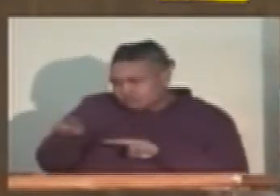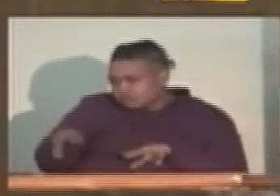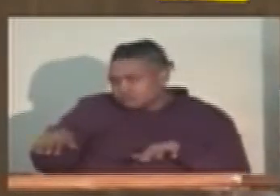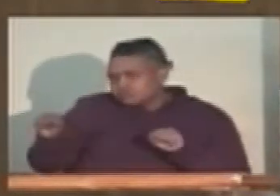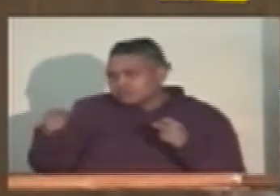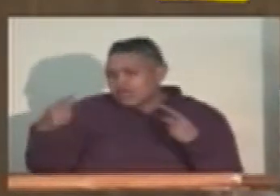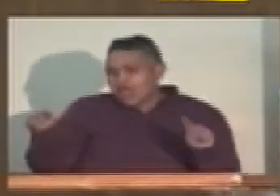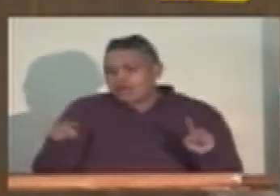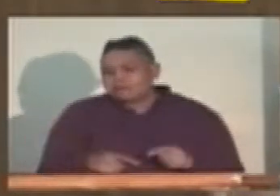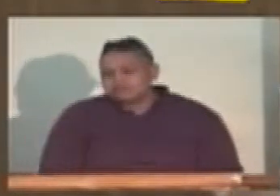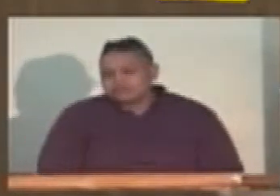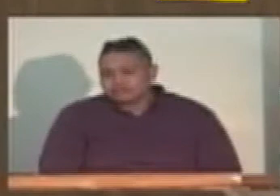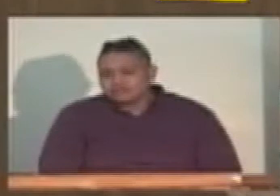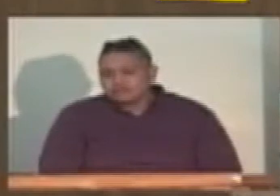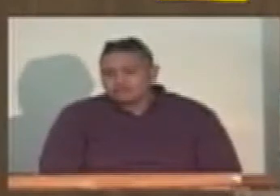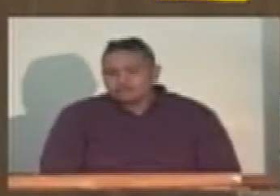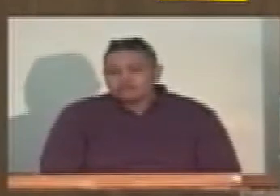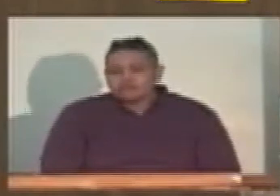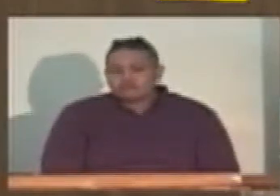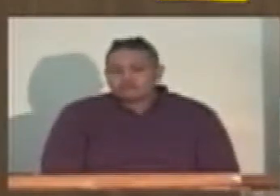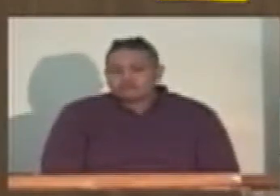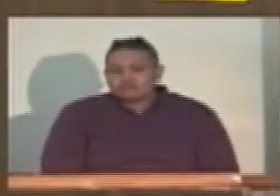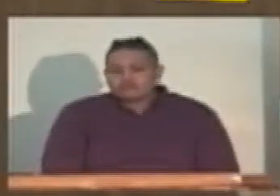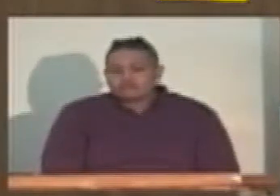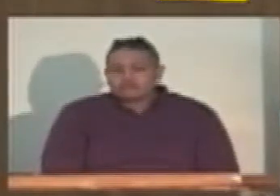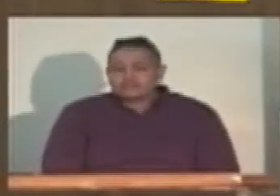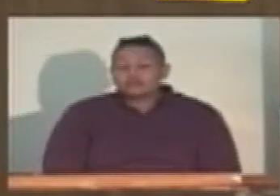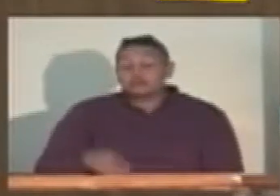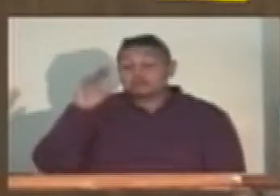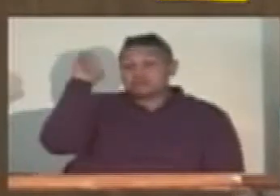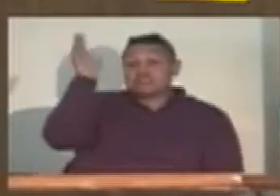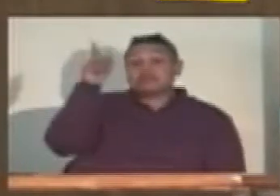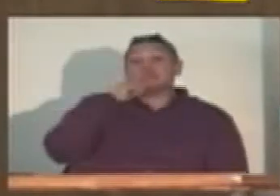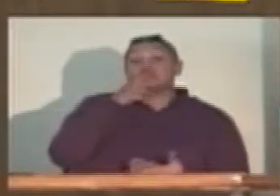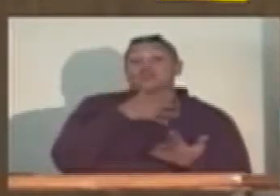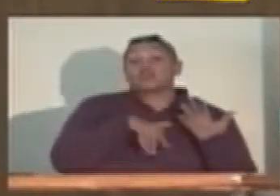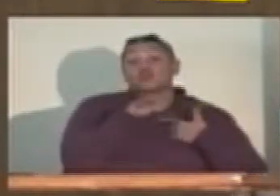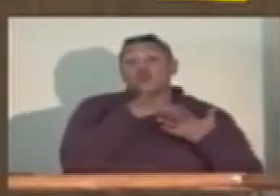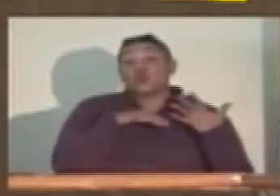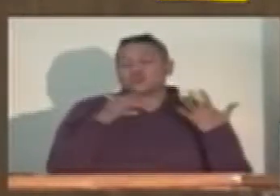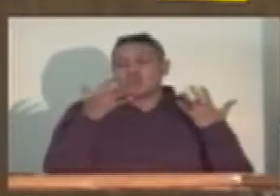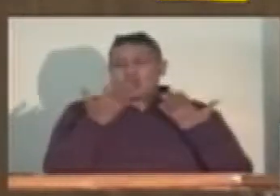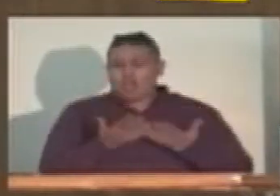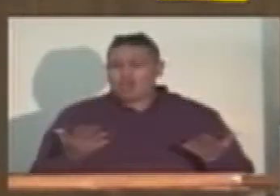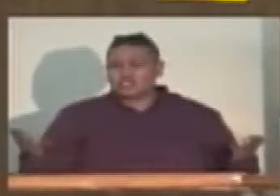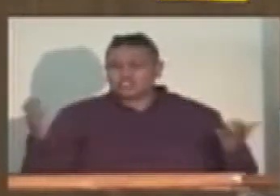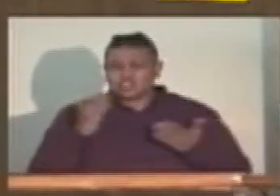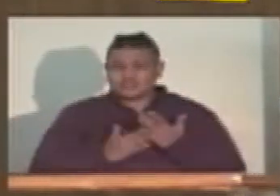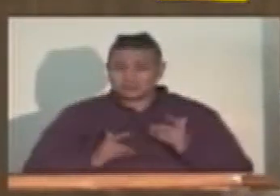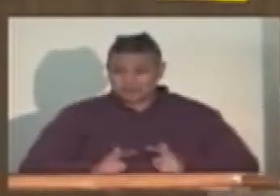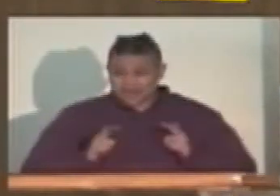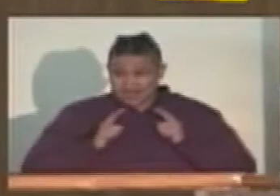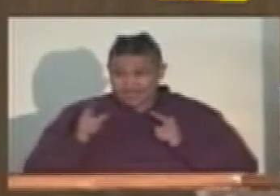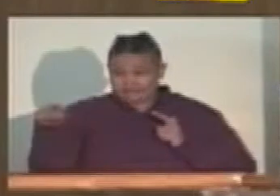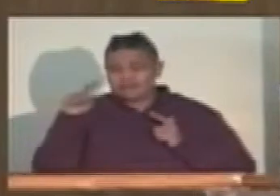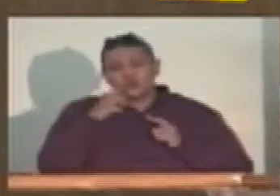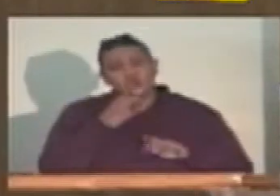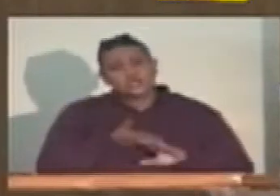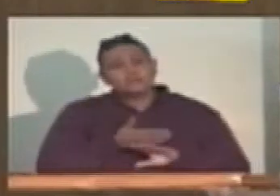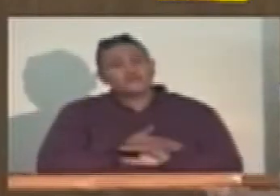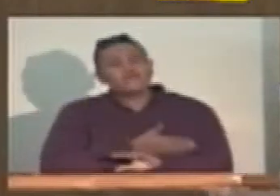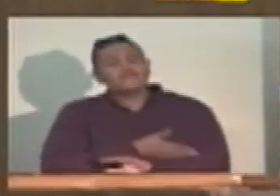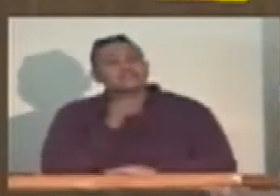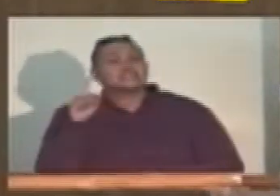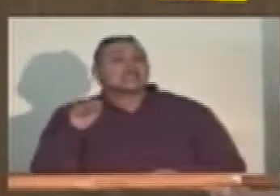out. Mr. Speaker, the social conditions of some households have improved, but